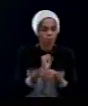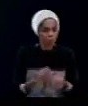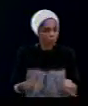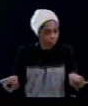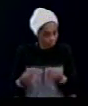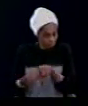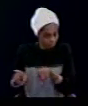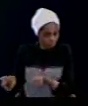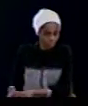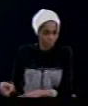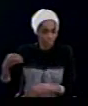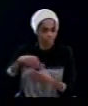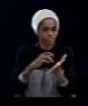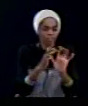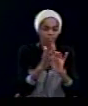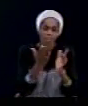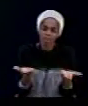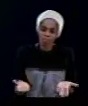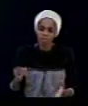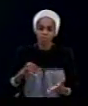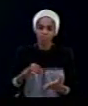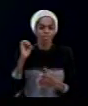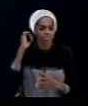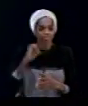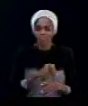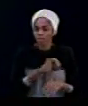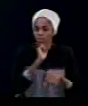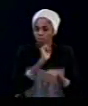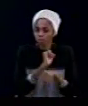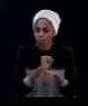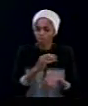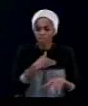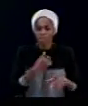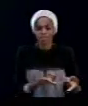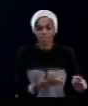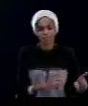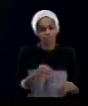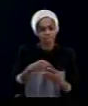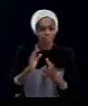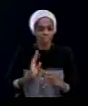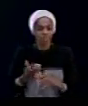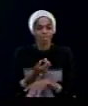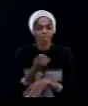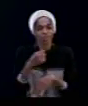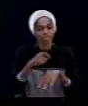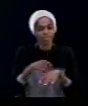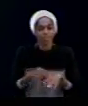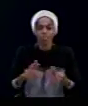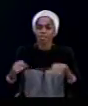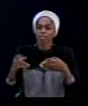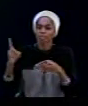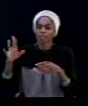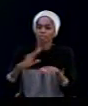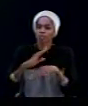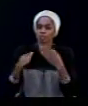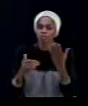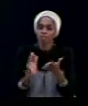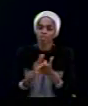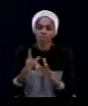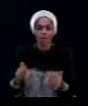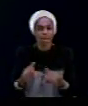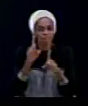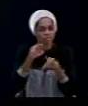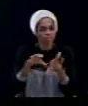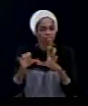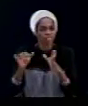happening in our time. Give God all the glory for that. Give God all the glory for that. And as you do that, miracles